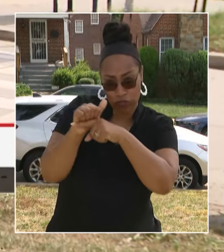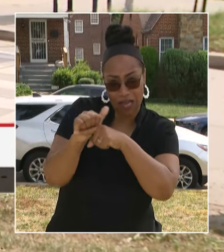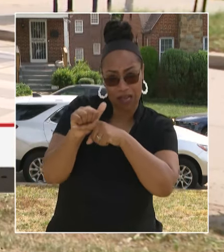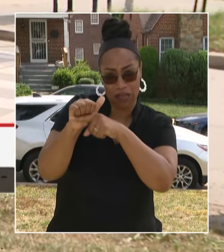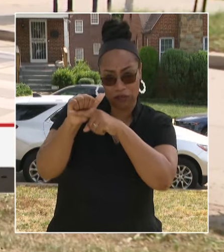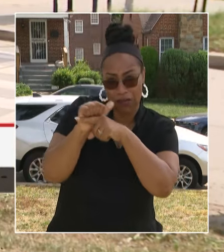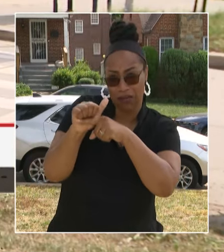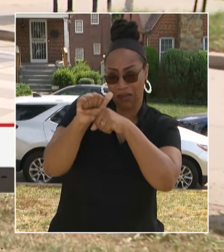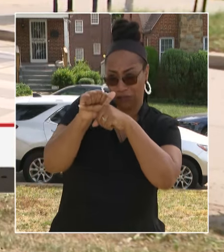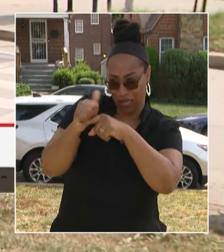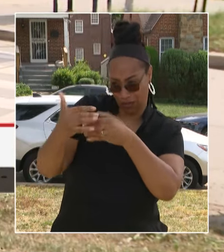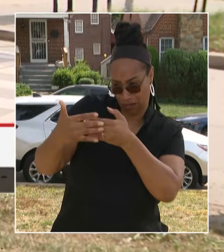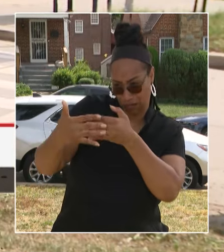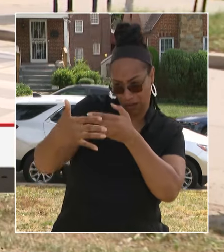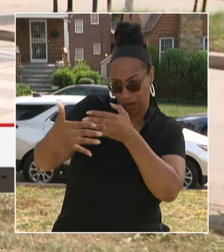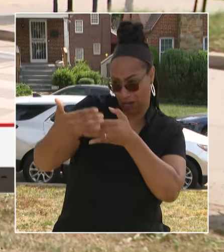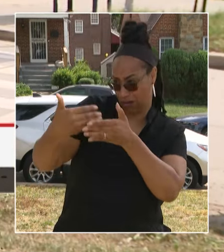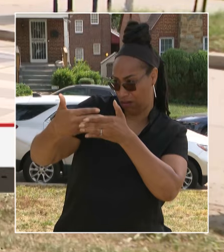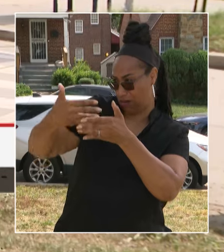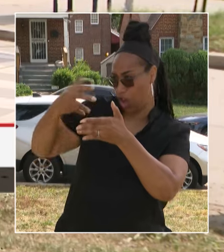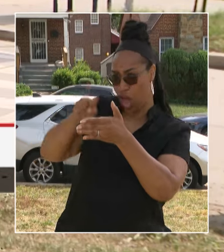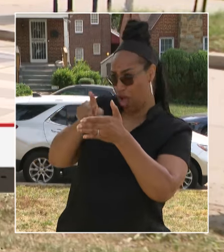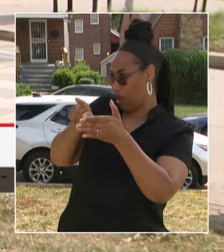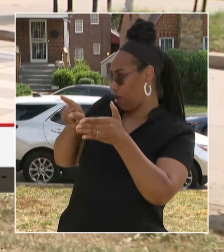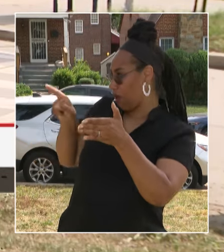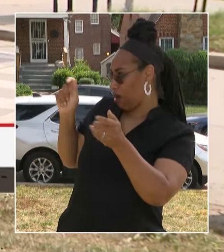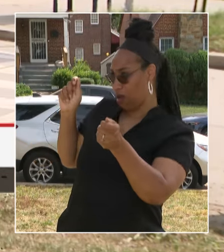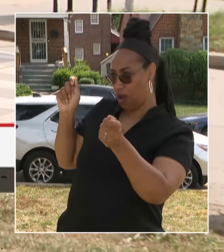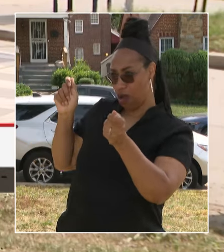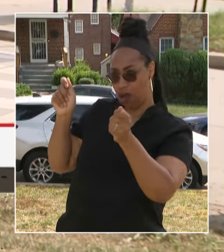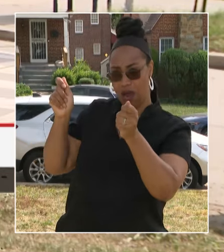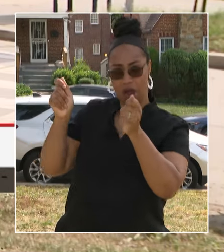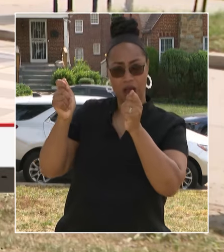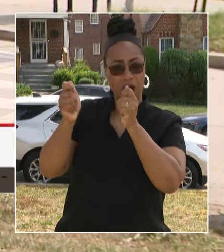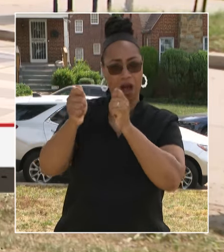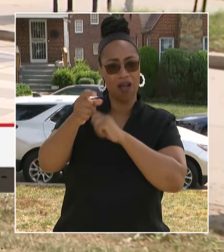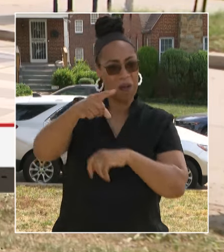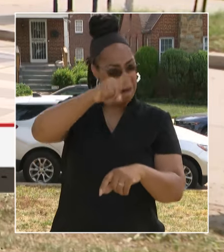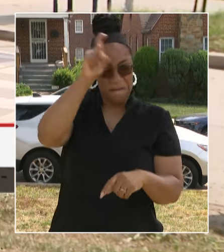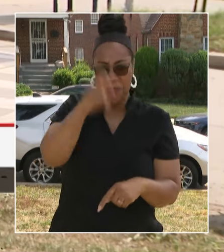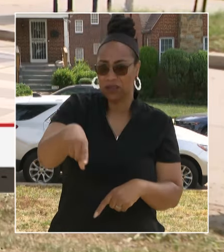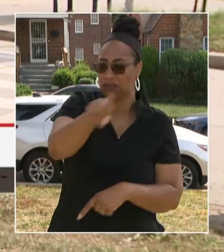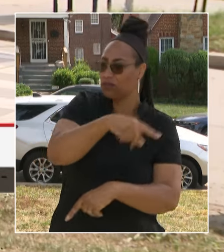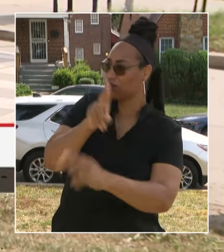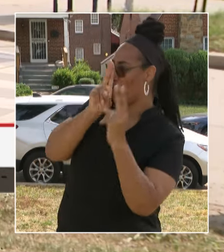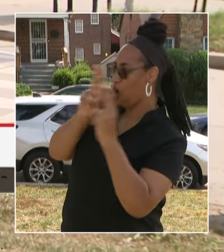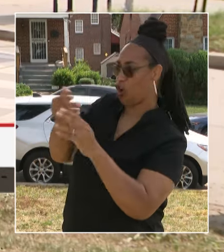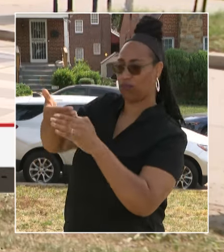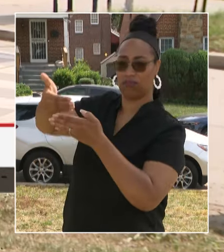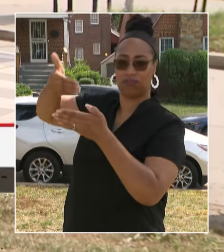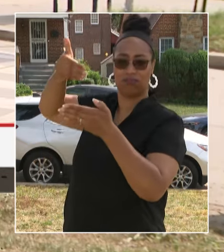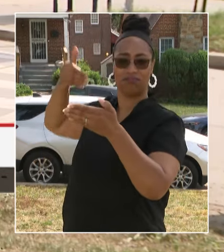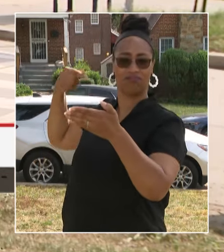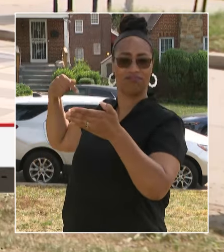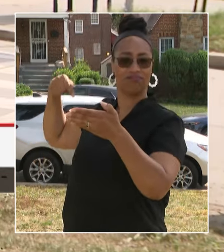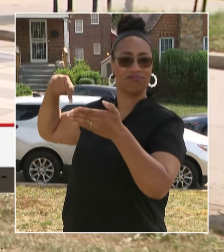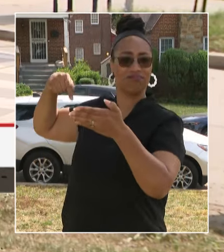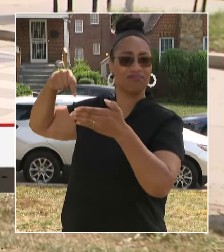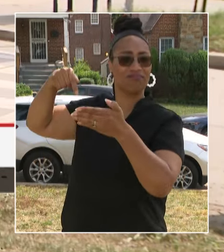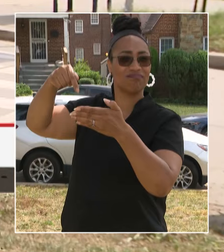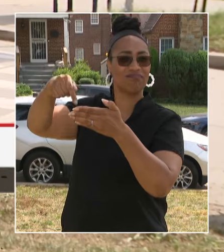the purpose? There was a legacy, and I will say this council member, William Spaulding, him and his